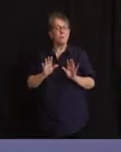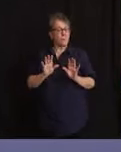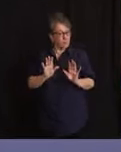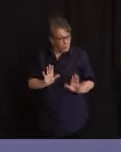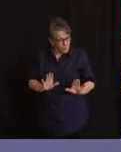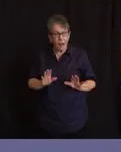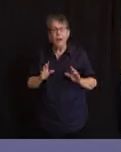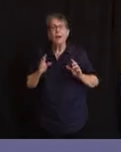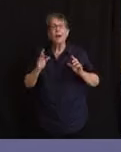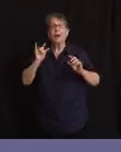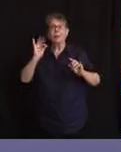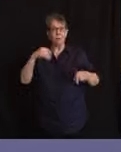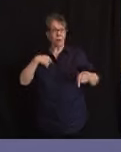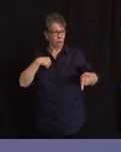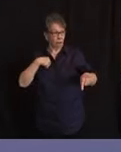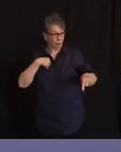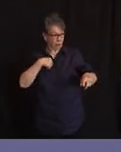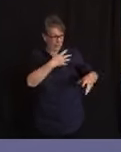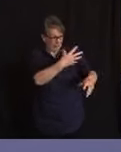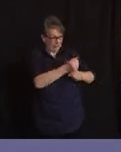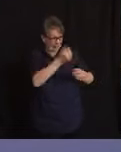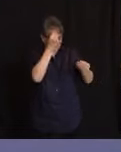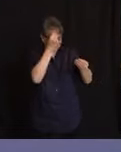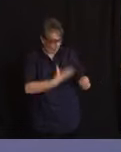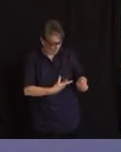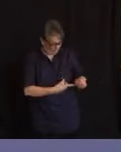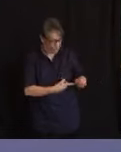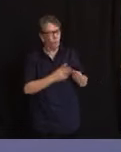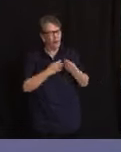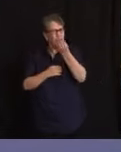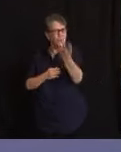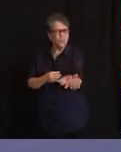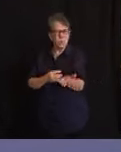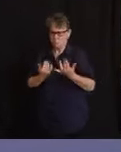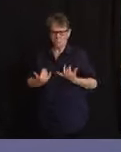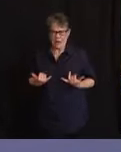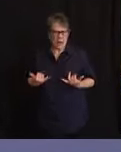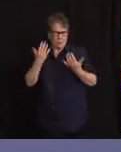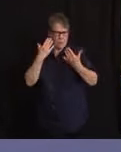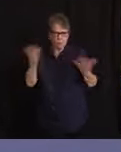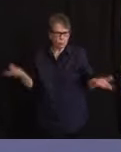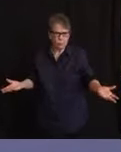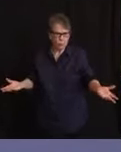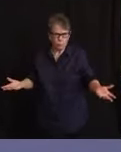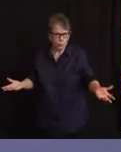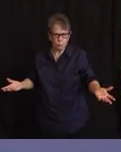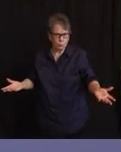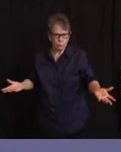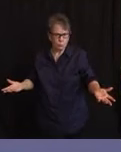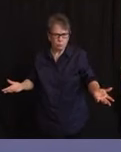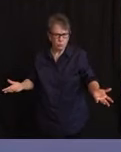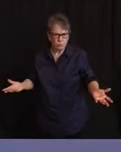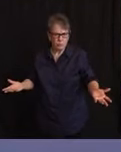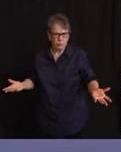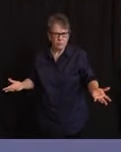could. I'm not aware of, I wasn't even aware of Governor Pritzker's situation. I'm not aware of anything